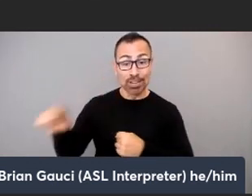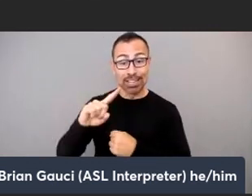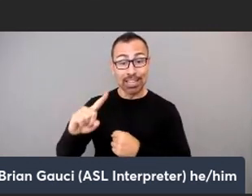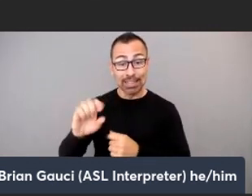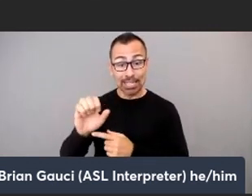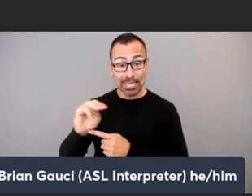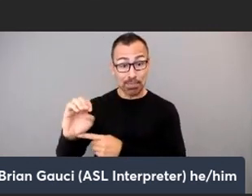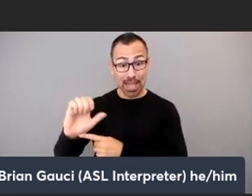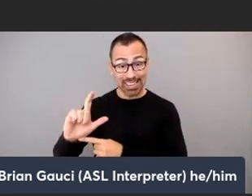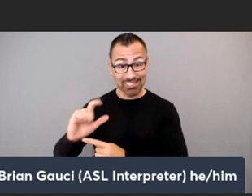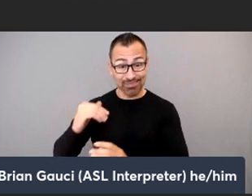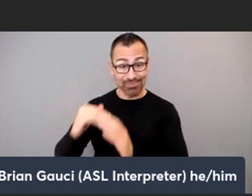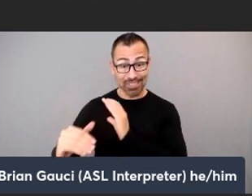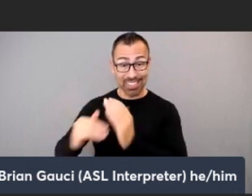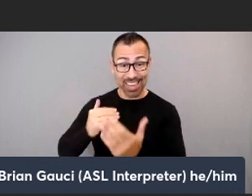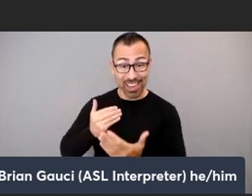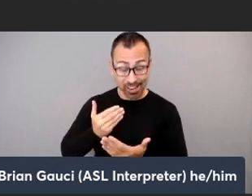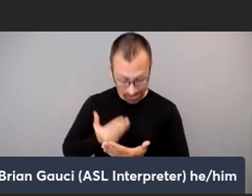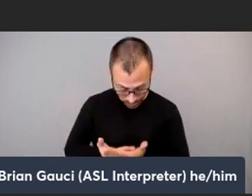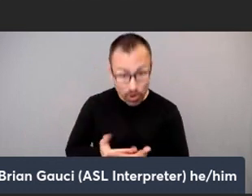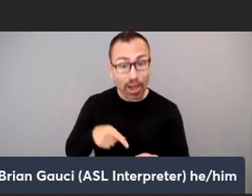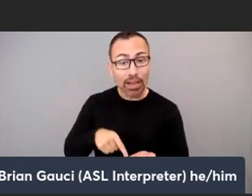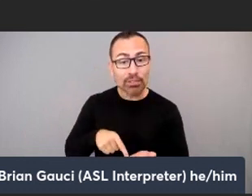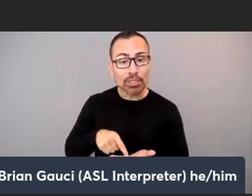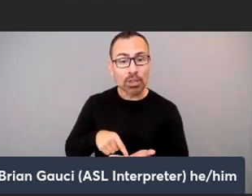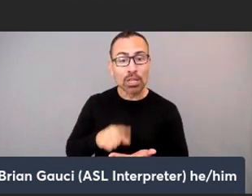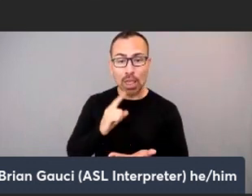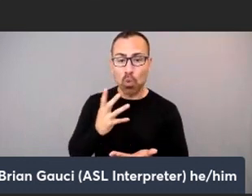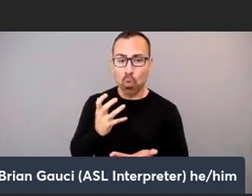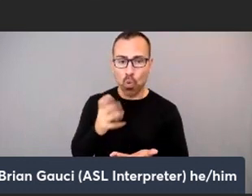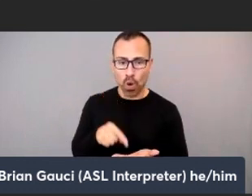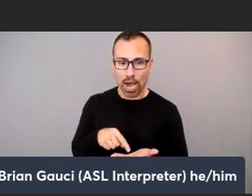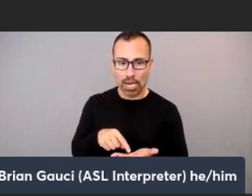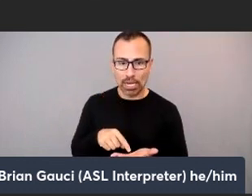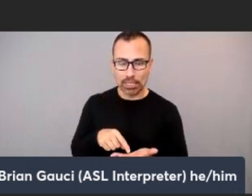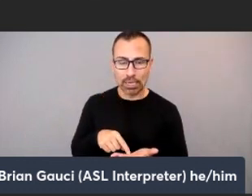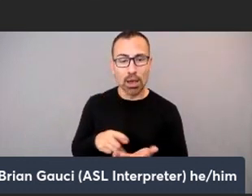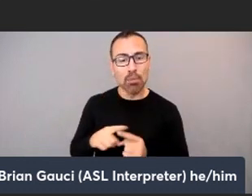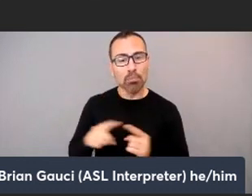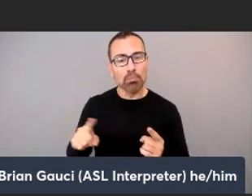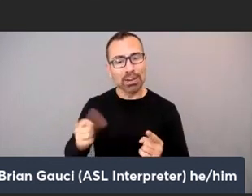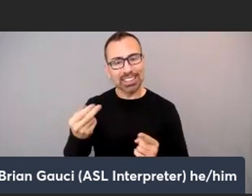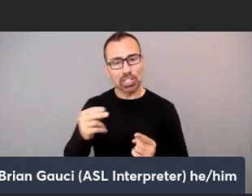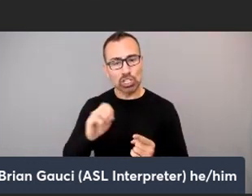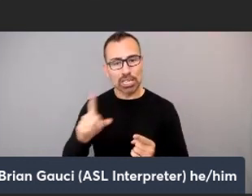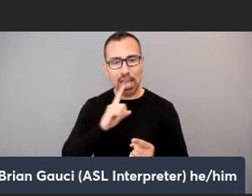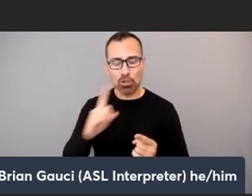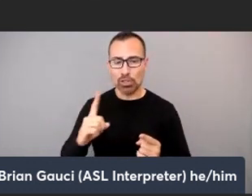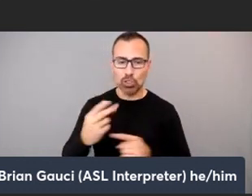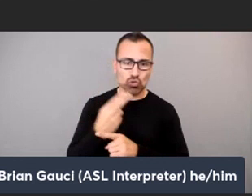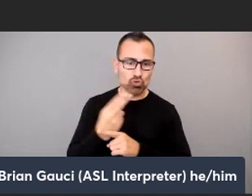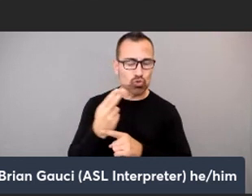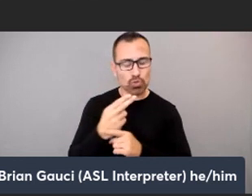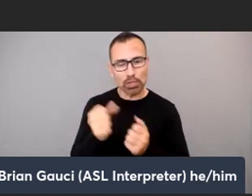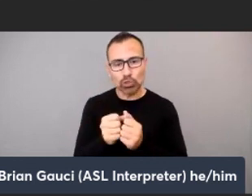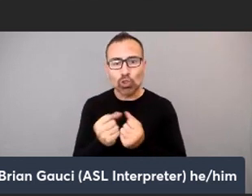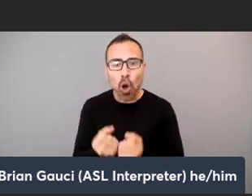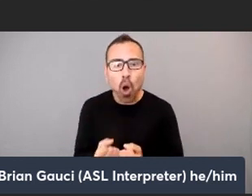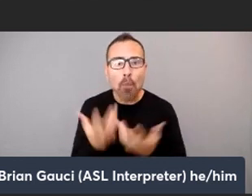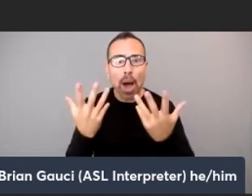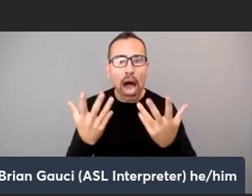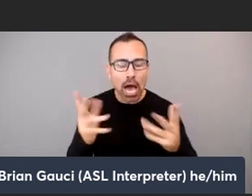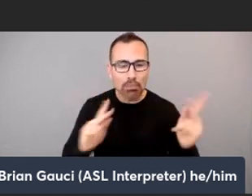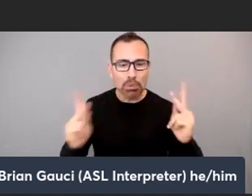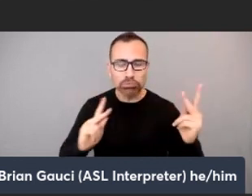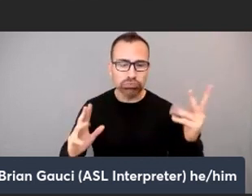such a ubiquitous channel that there's some unwanted traffic out there. So for anybody that's sending emails to stay in touch with their